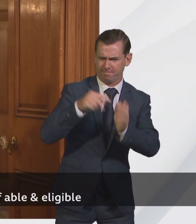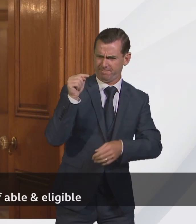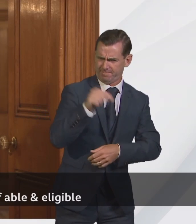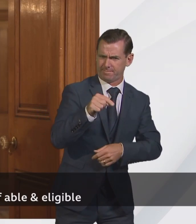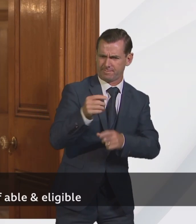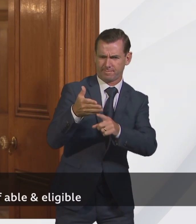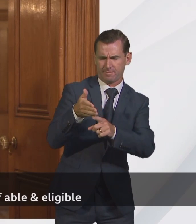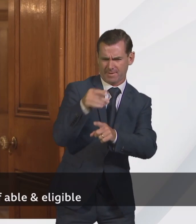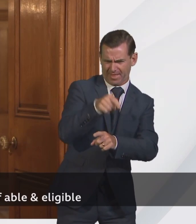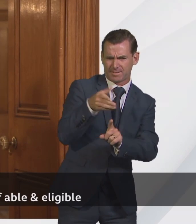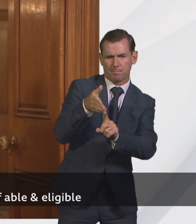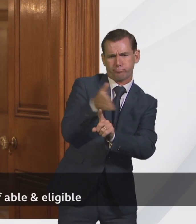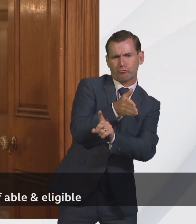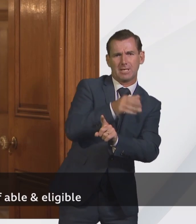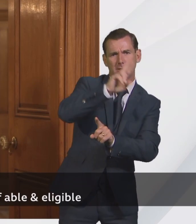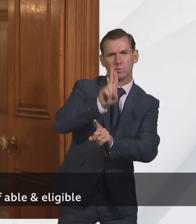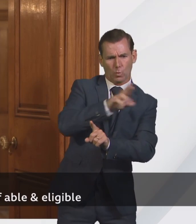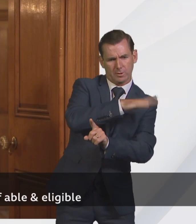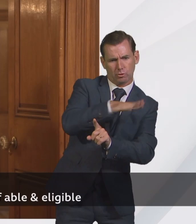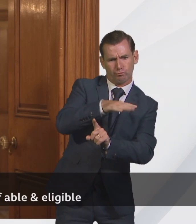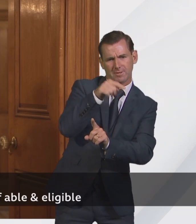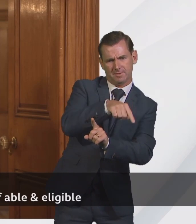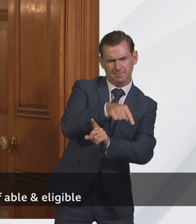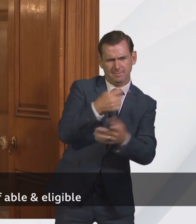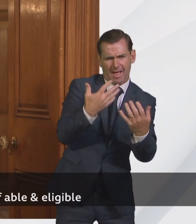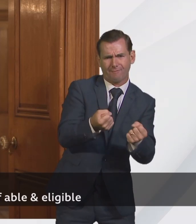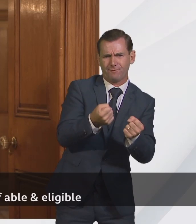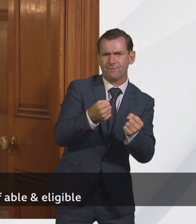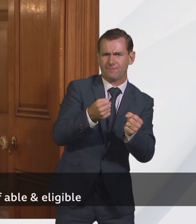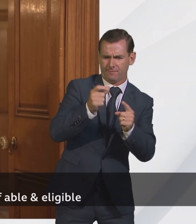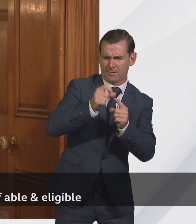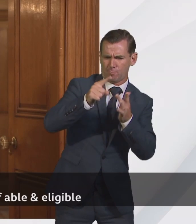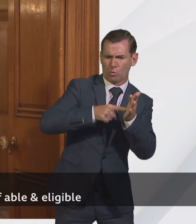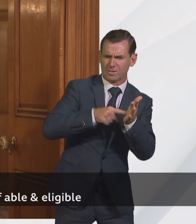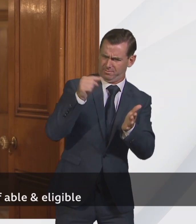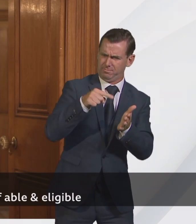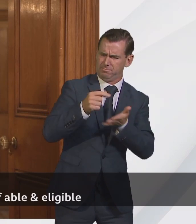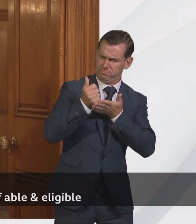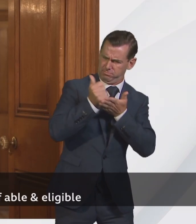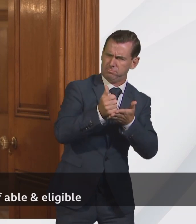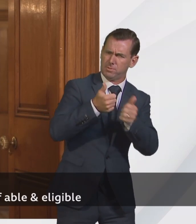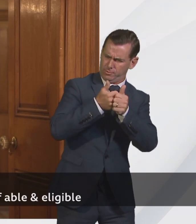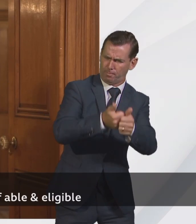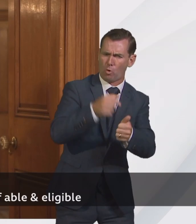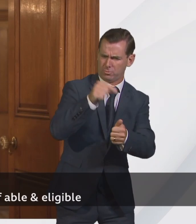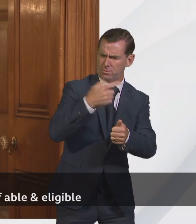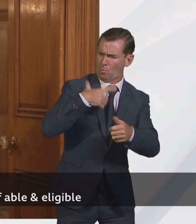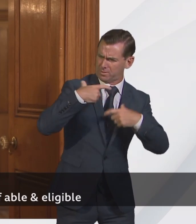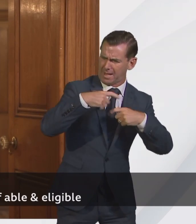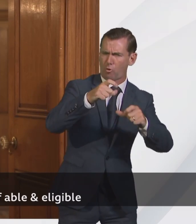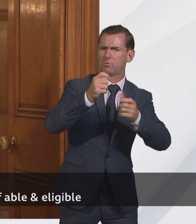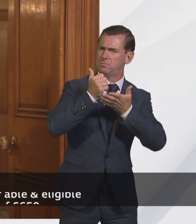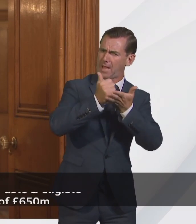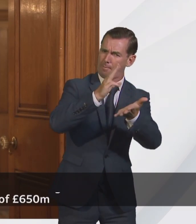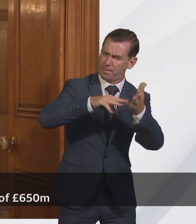early years children. We want to look at different ways of how we can continue to support that sector, how we can help parents, but most